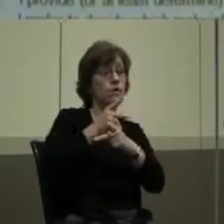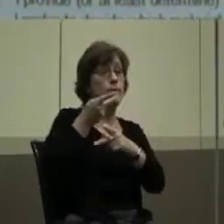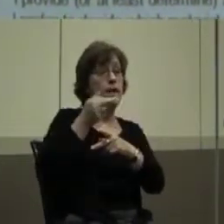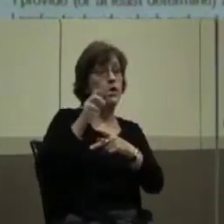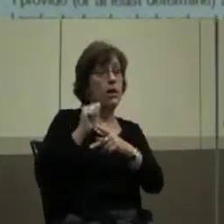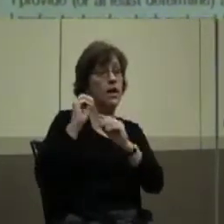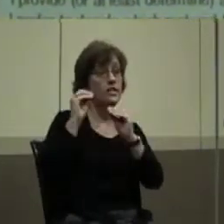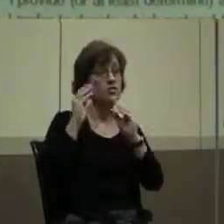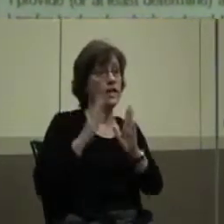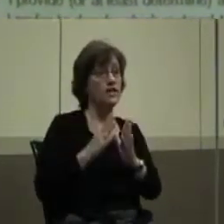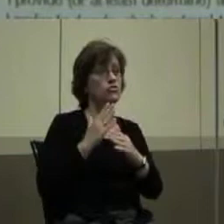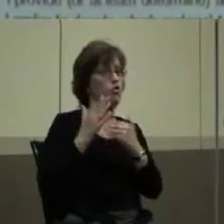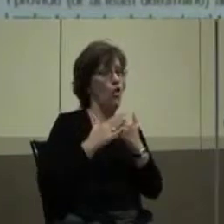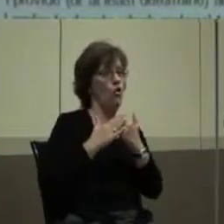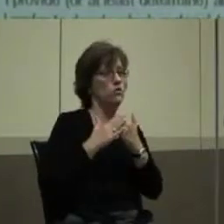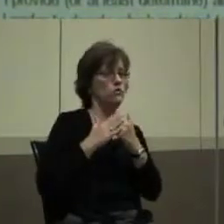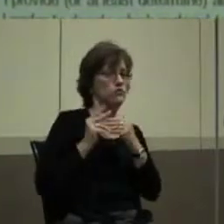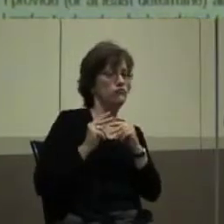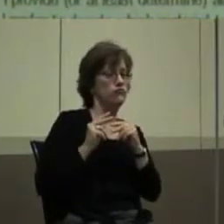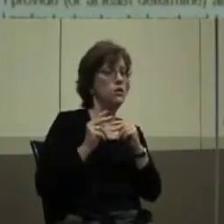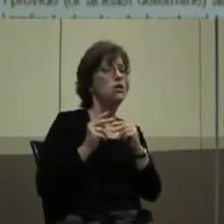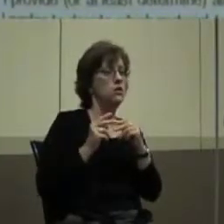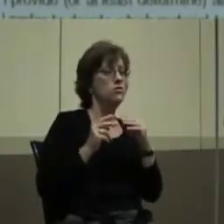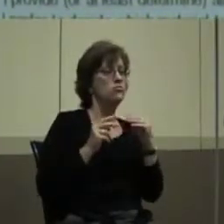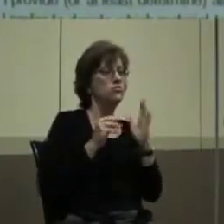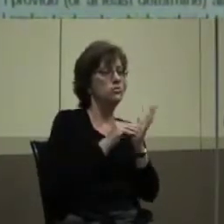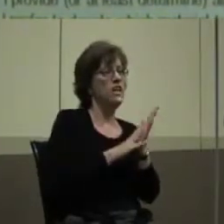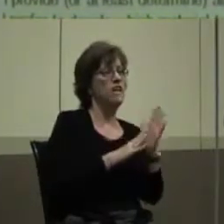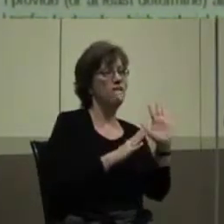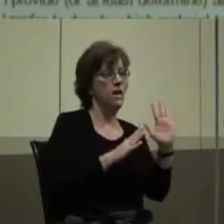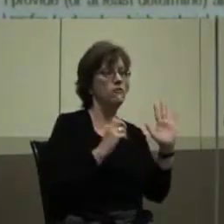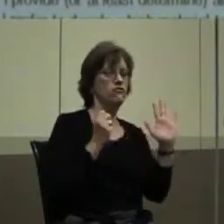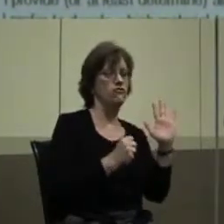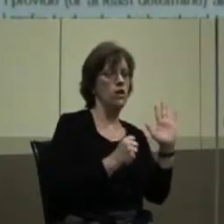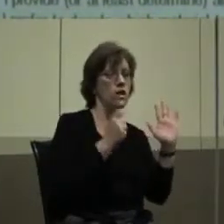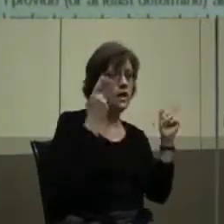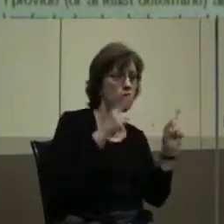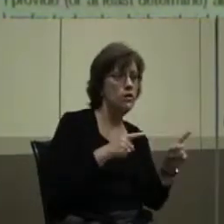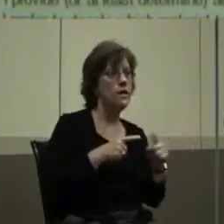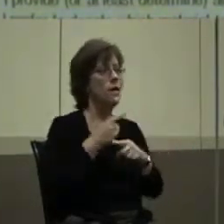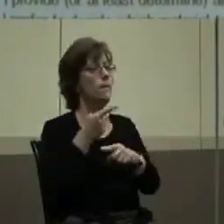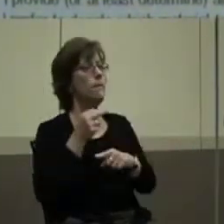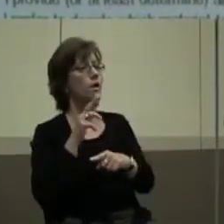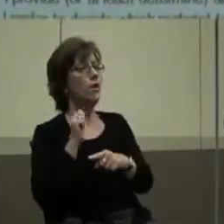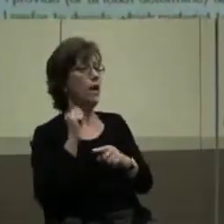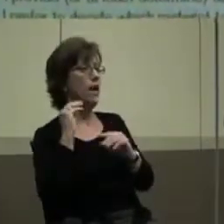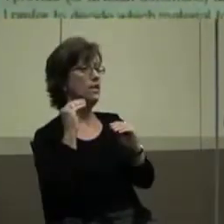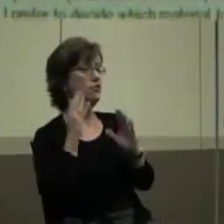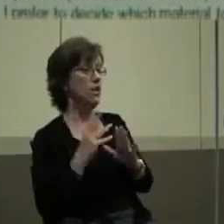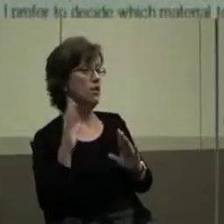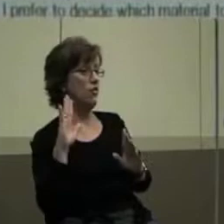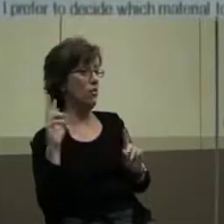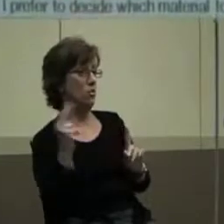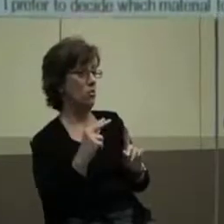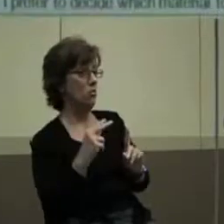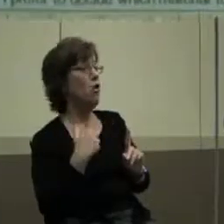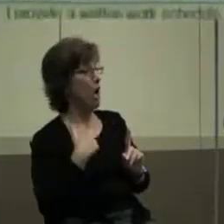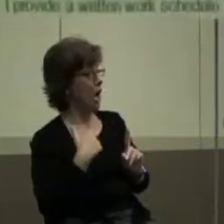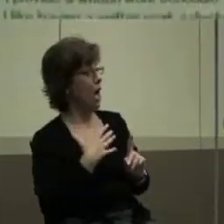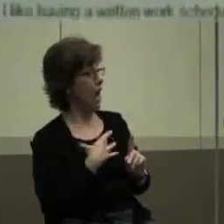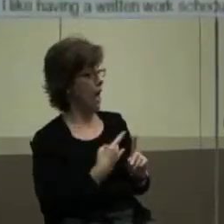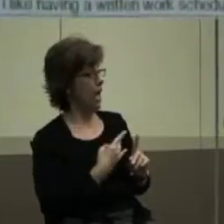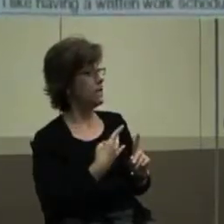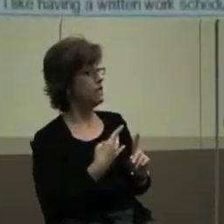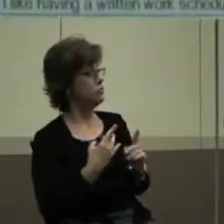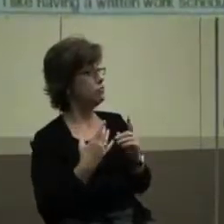that a 5. She strongly agreed with that. Paraeducators, from their perspectives, I like to be supervised closely.